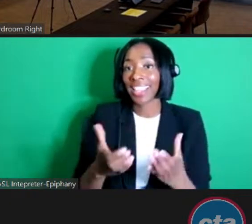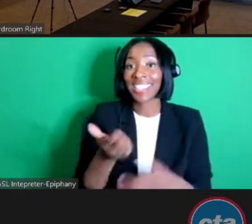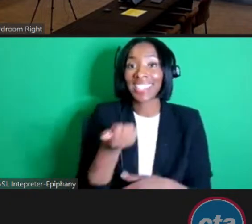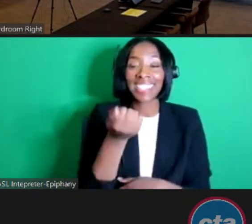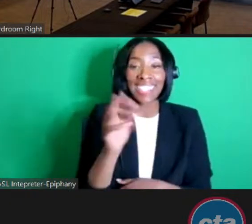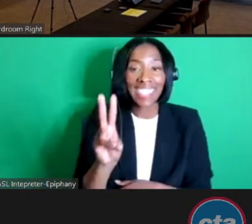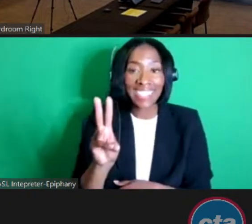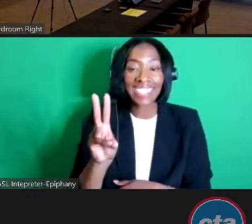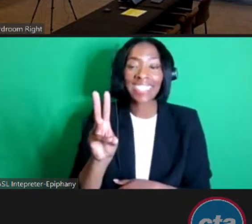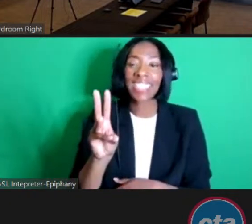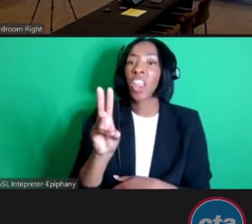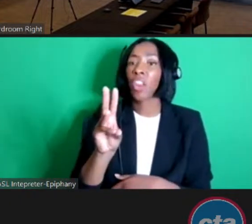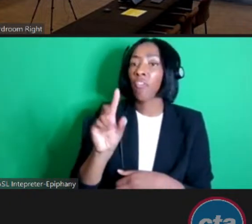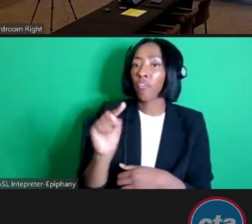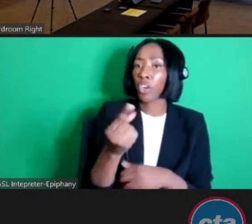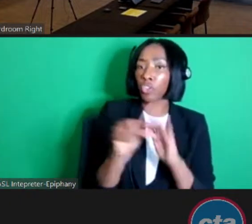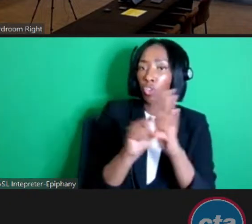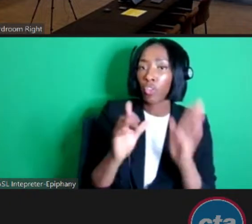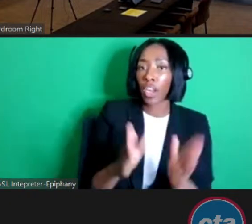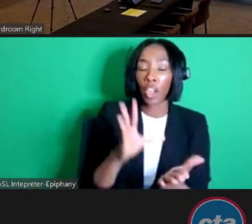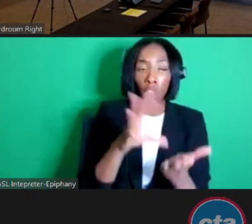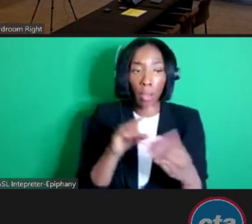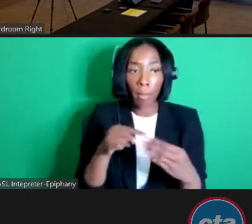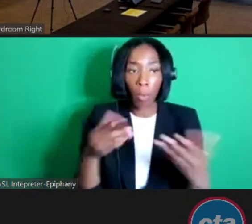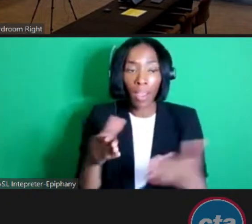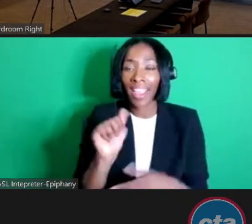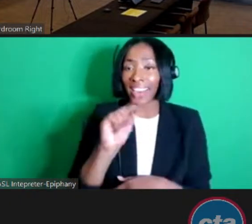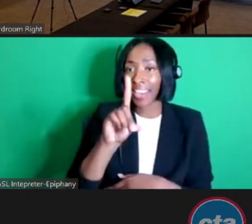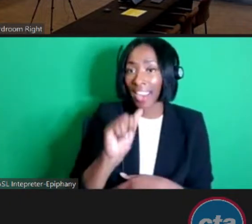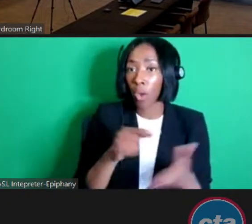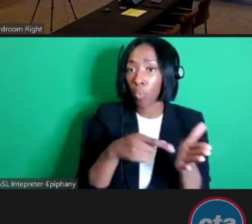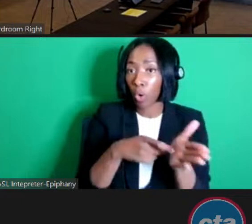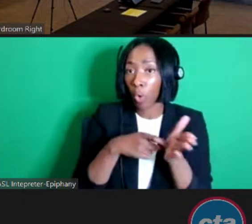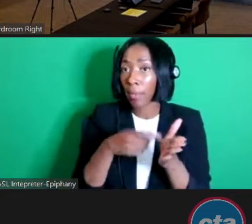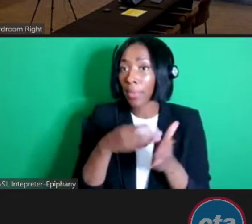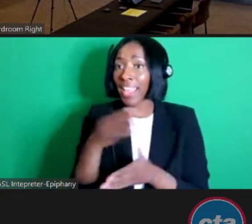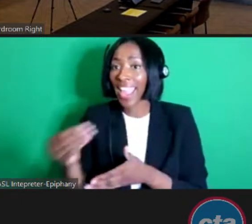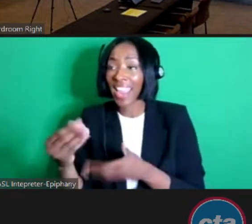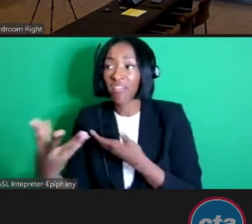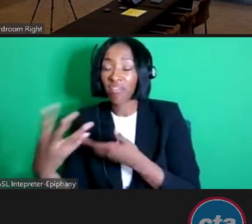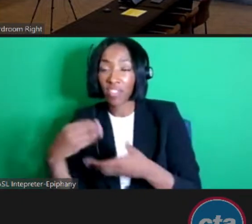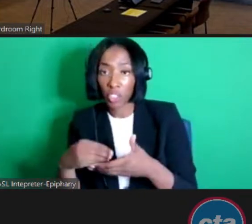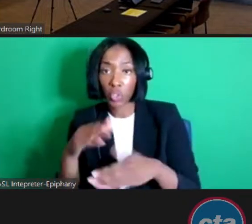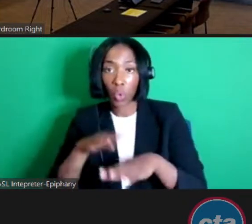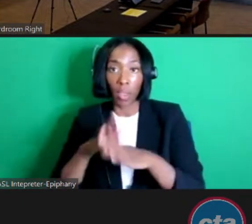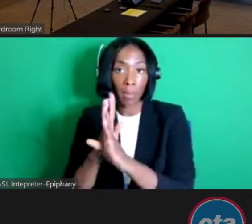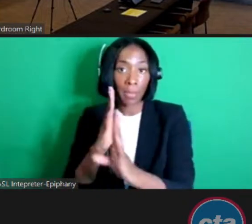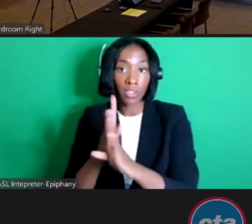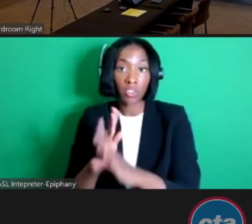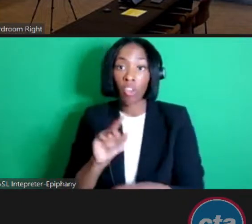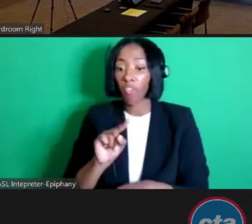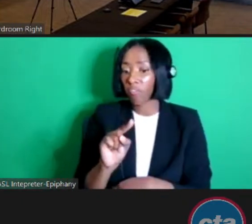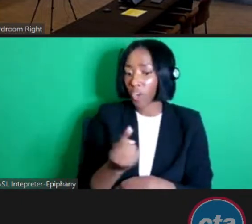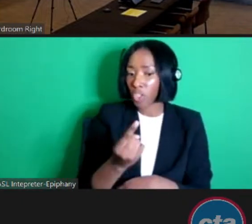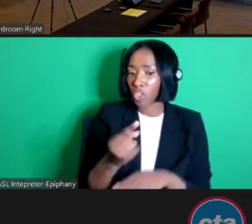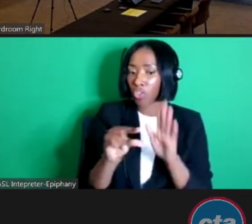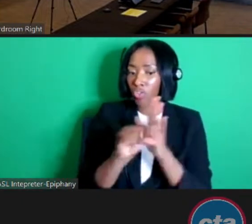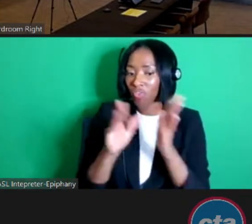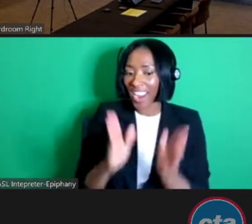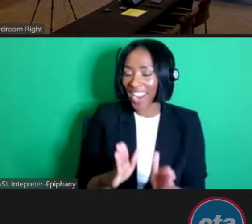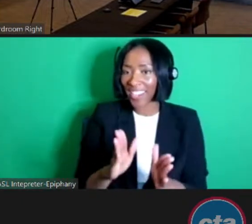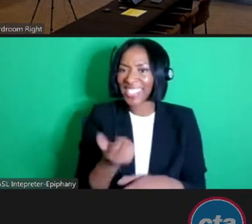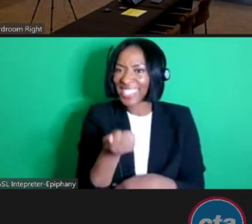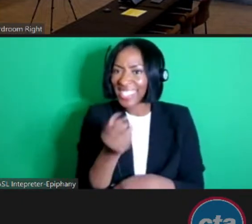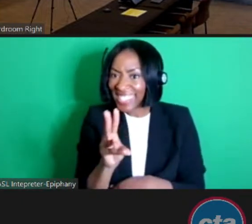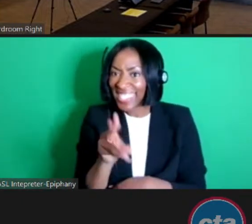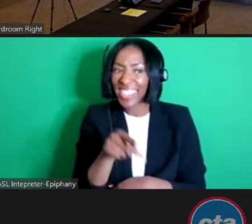graders learned about ADA requirements and ADA features on CTA buses. These 16 first graders were very excited to